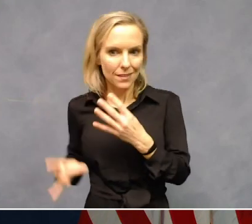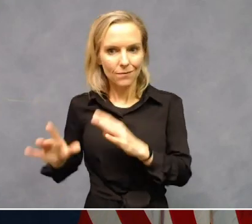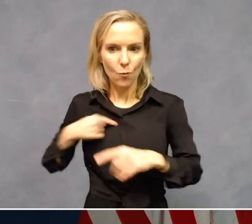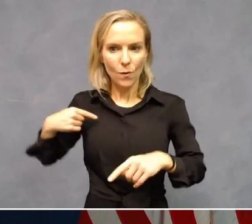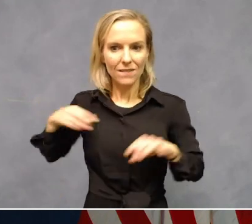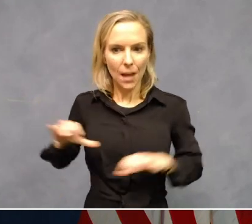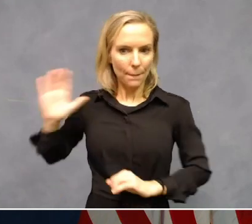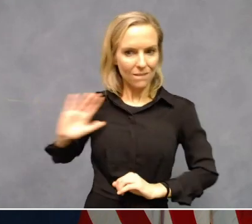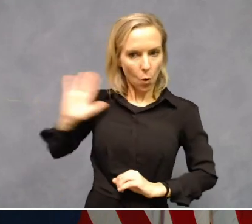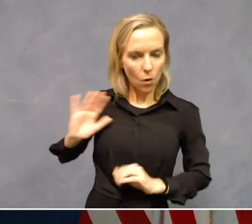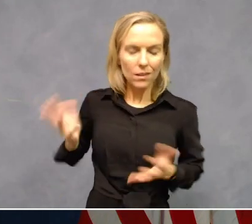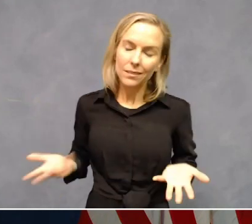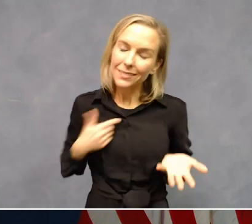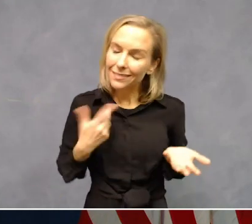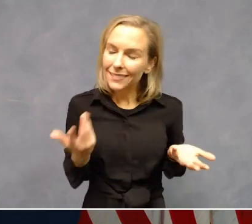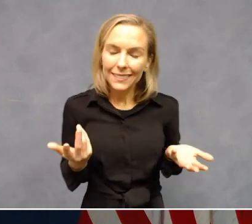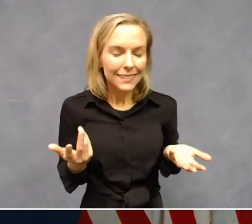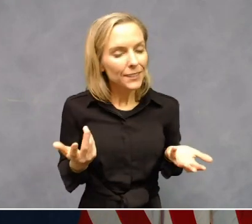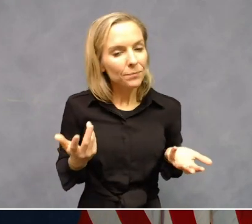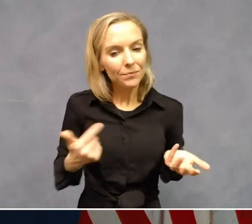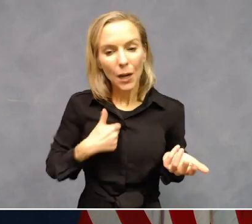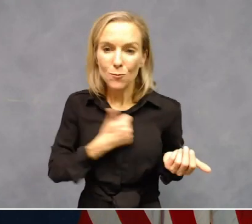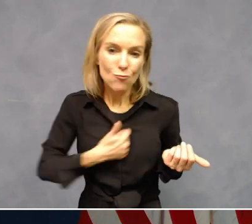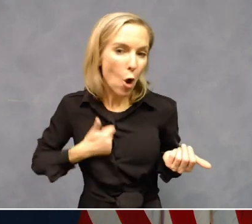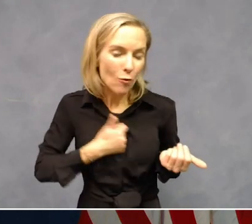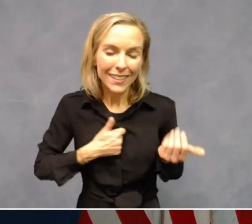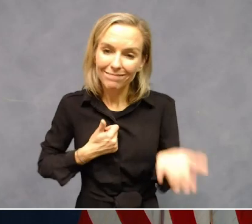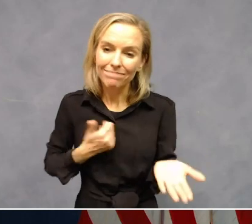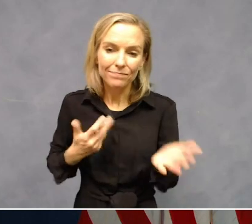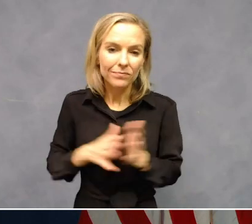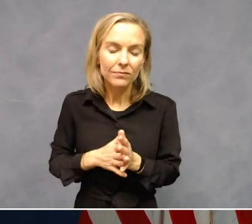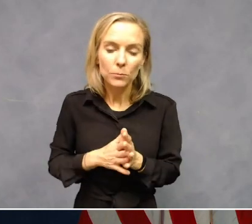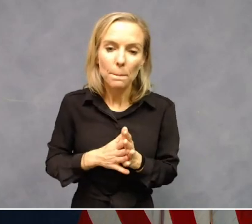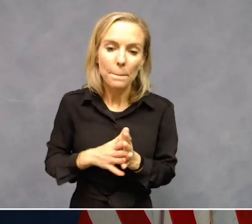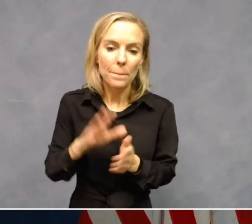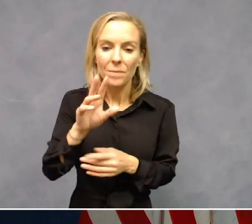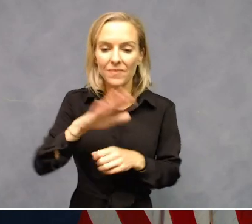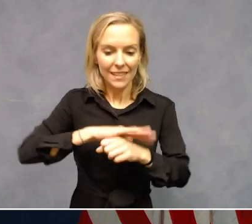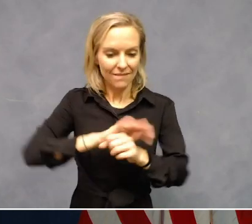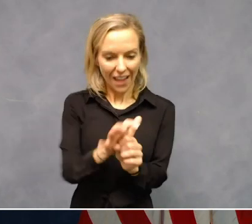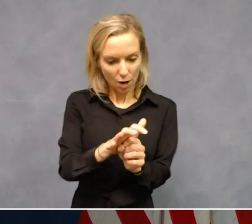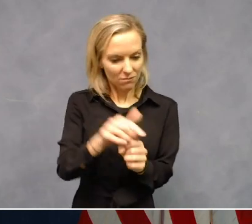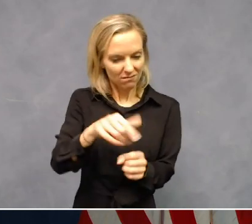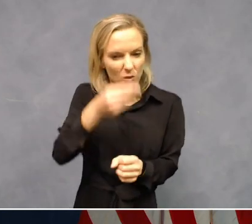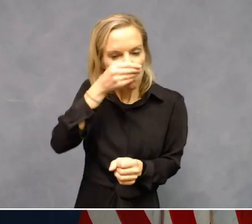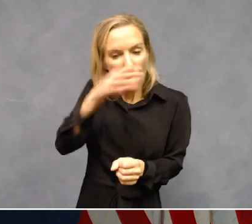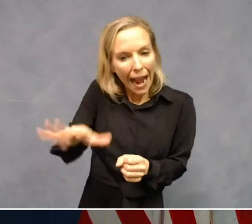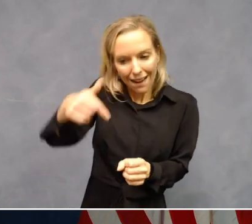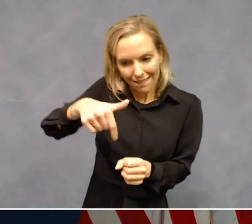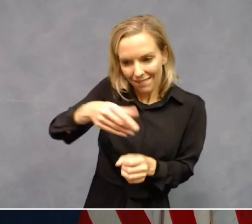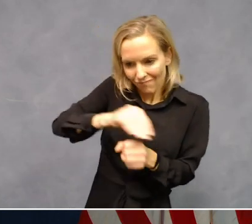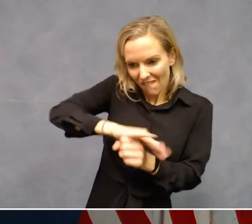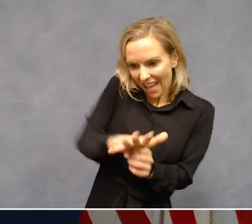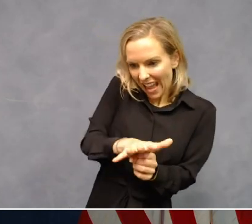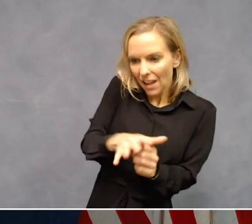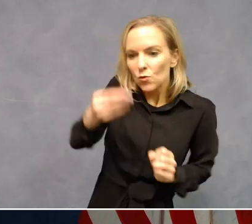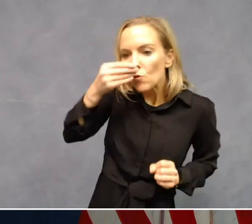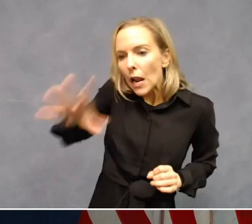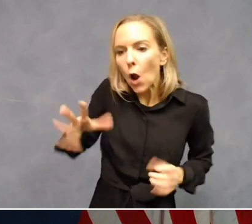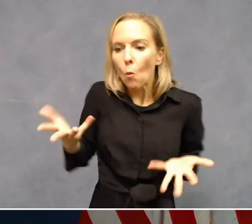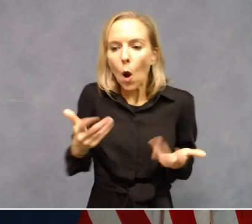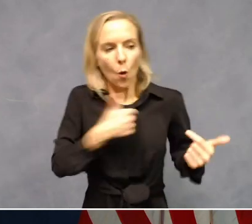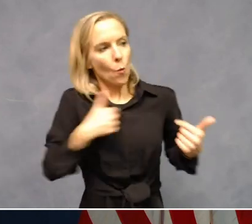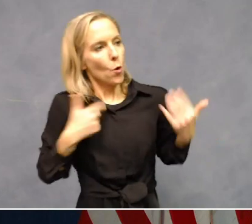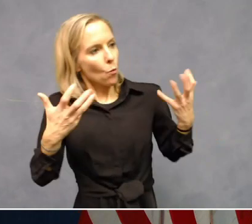is, I'm sorry. The virus doesn't care about our norms. Sadly, it